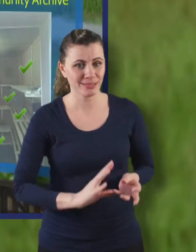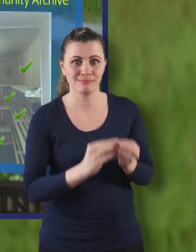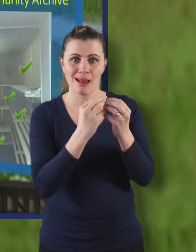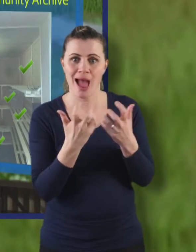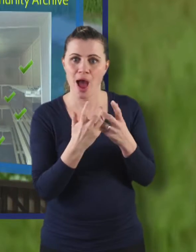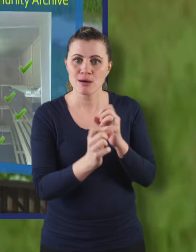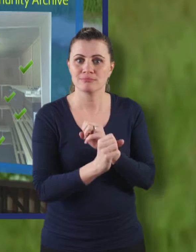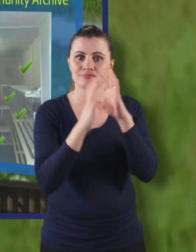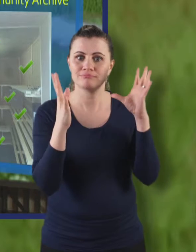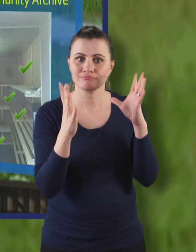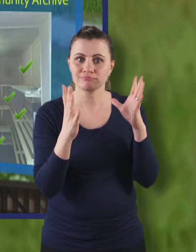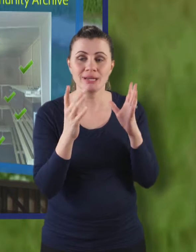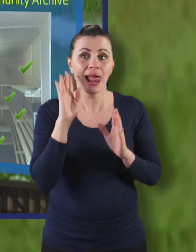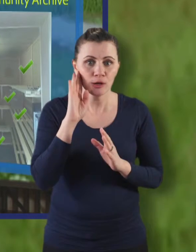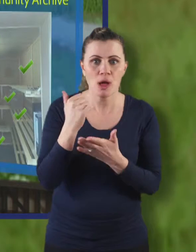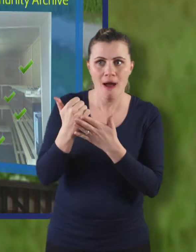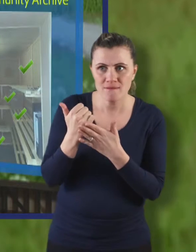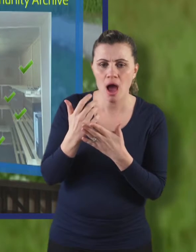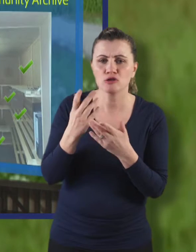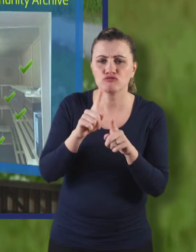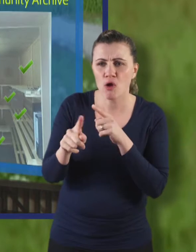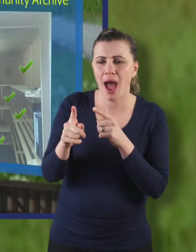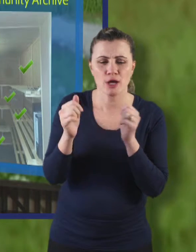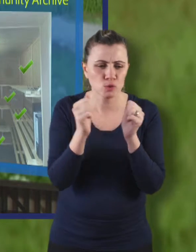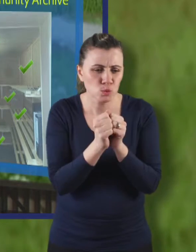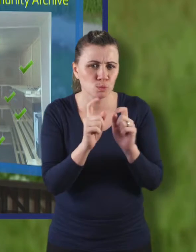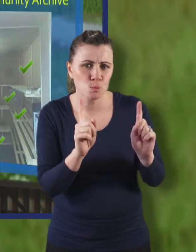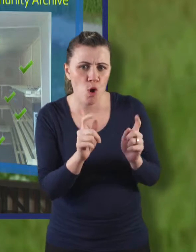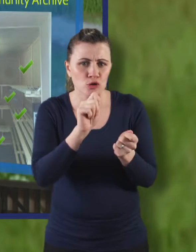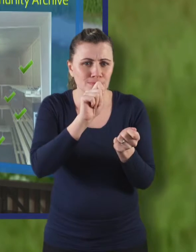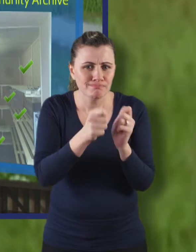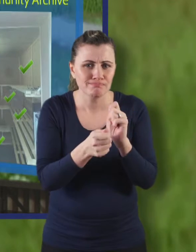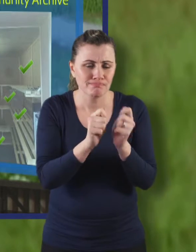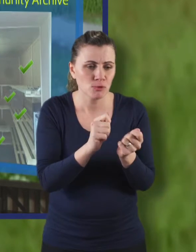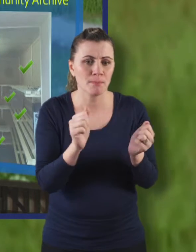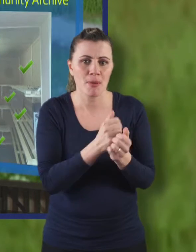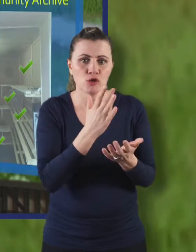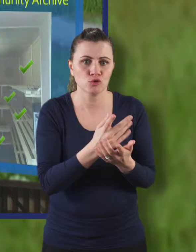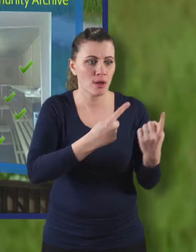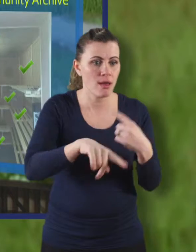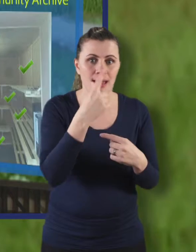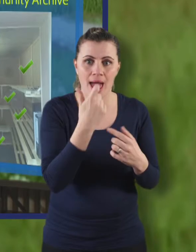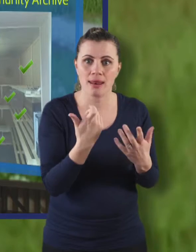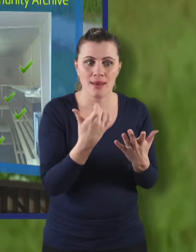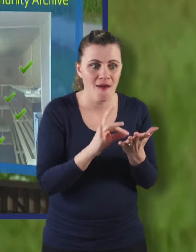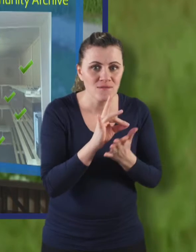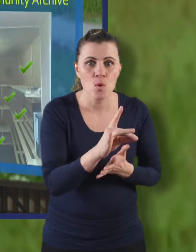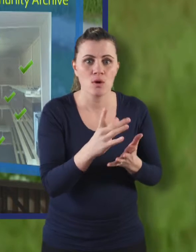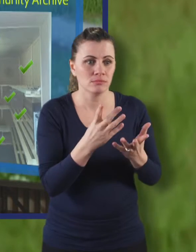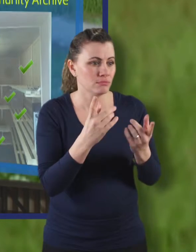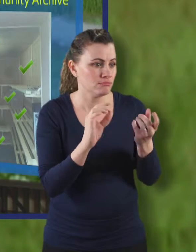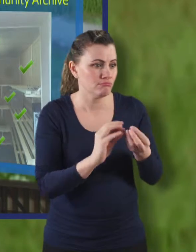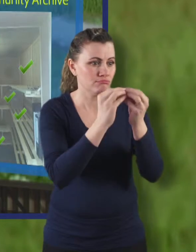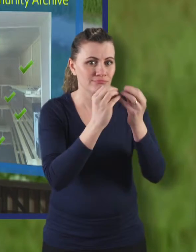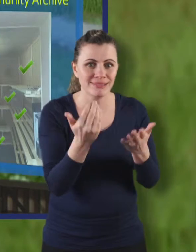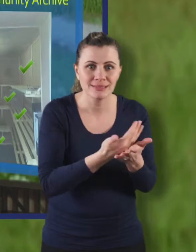that's exactly what creating your community archive is all about. It's about taking advice on board, adapting it to what you